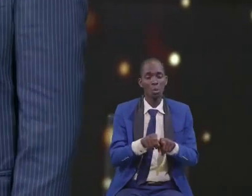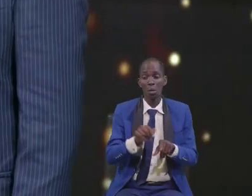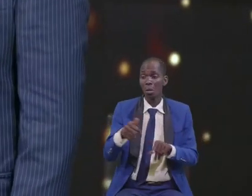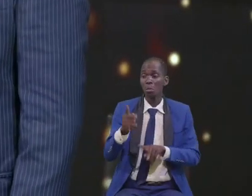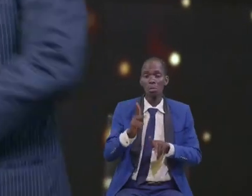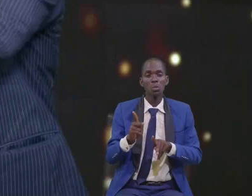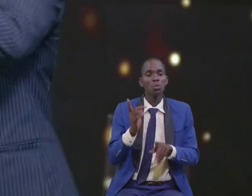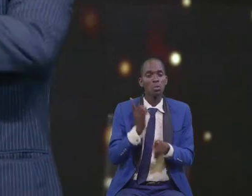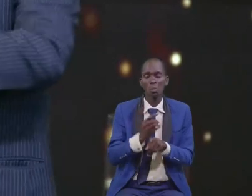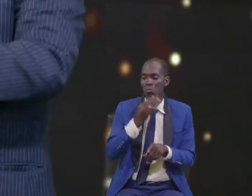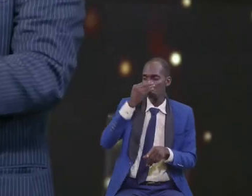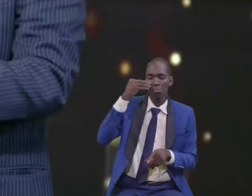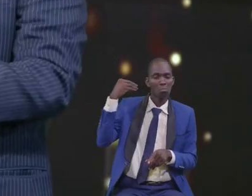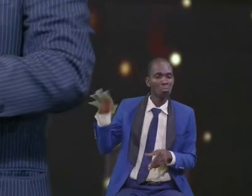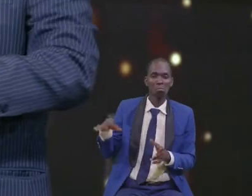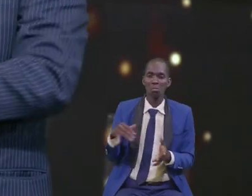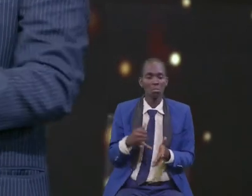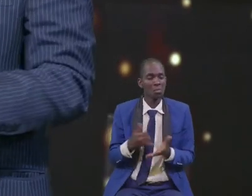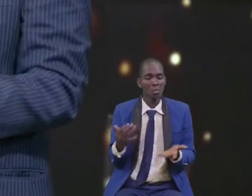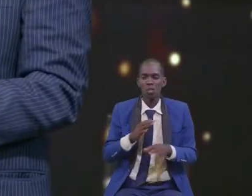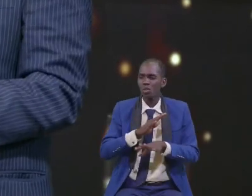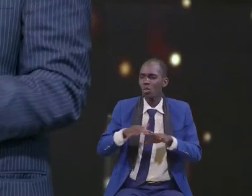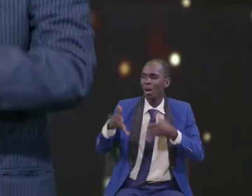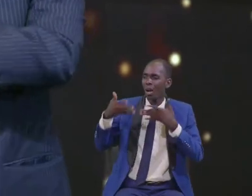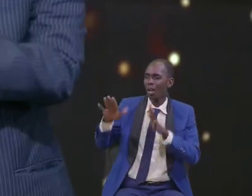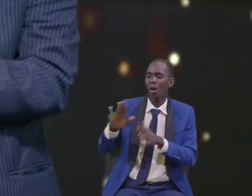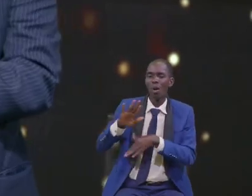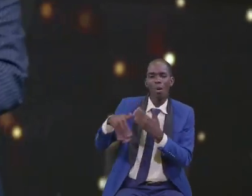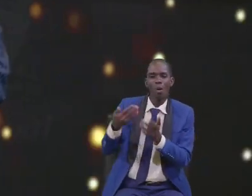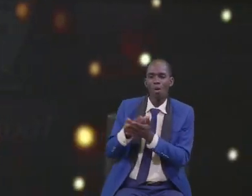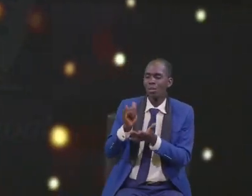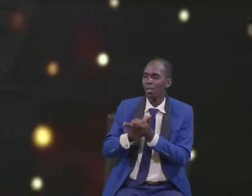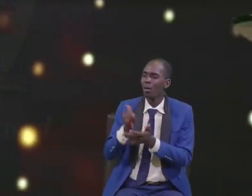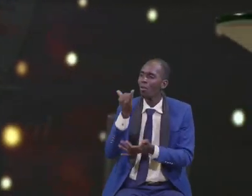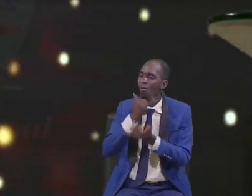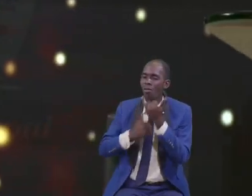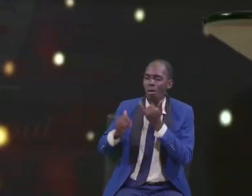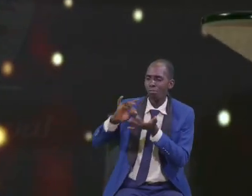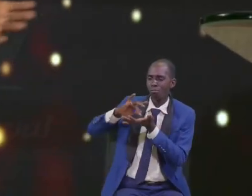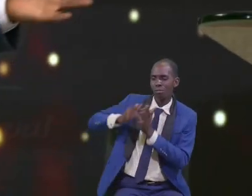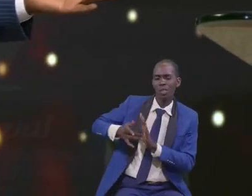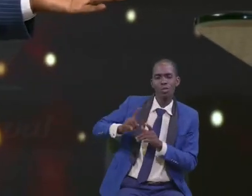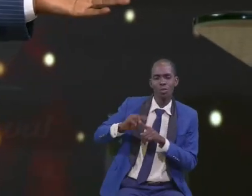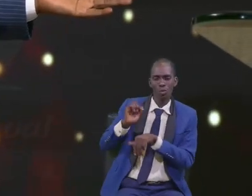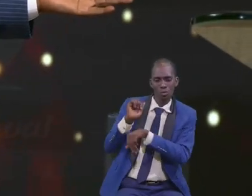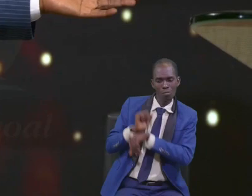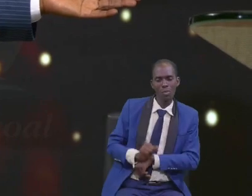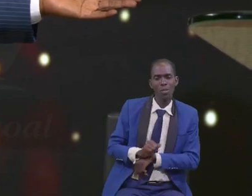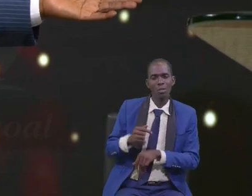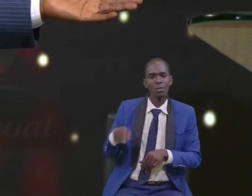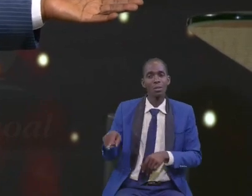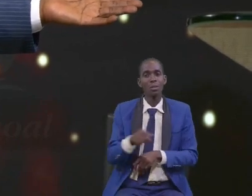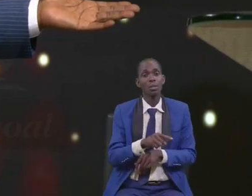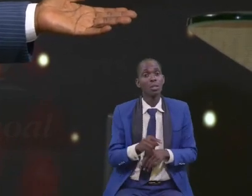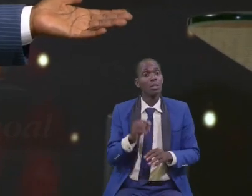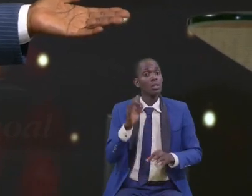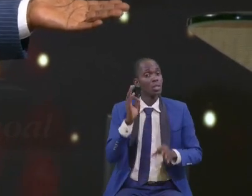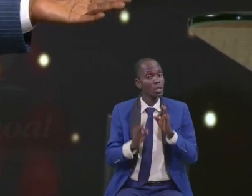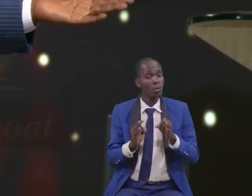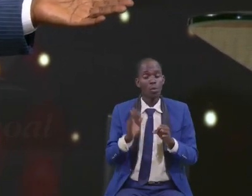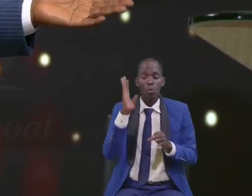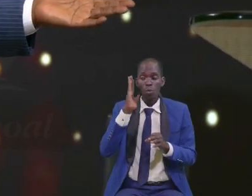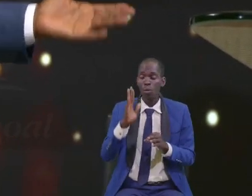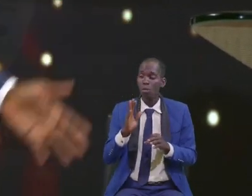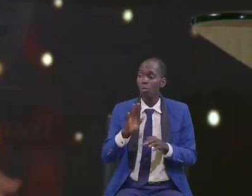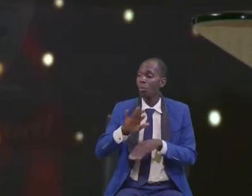overlook those things. They don't allow all those things to overwhelm them. Will the rest of the people be stronger than